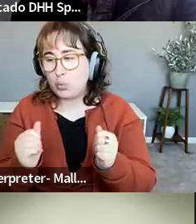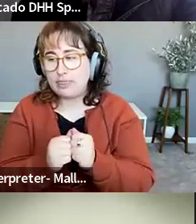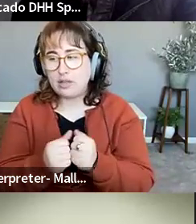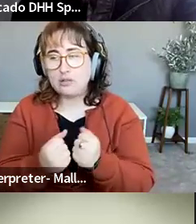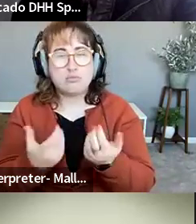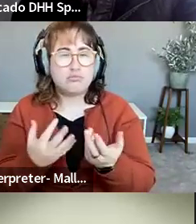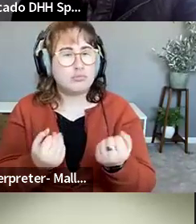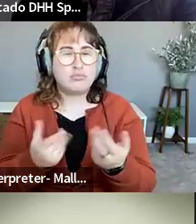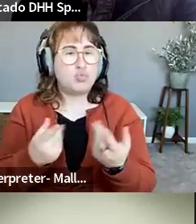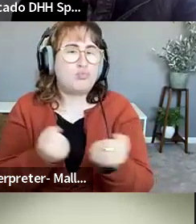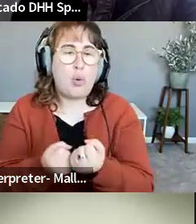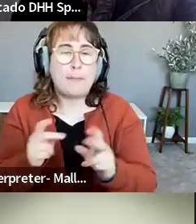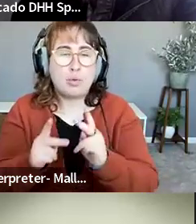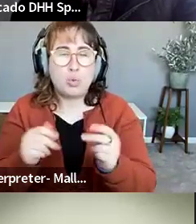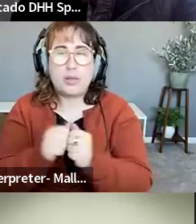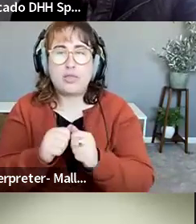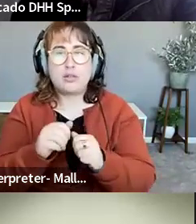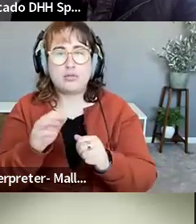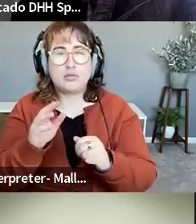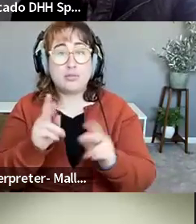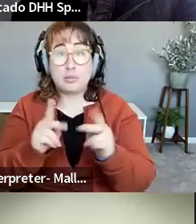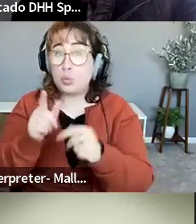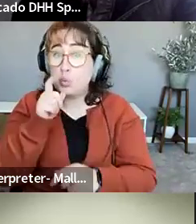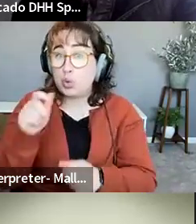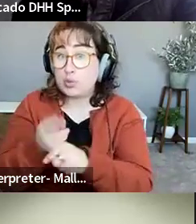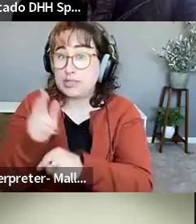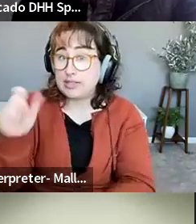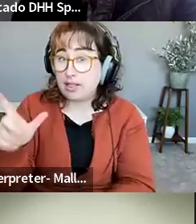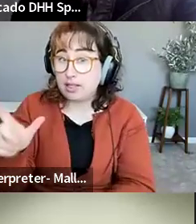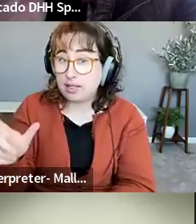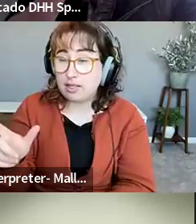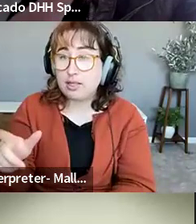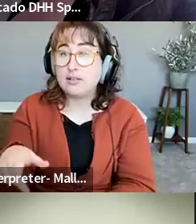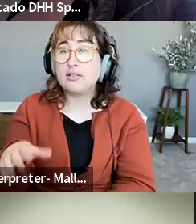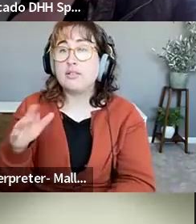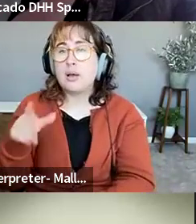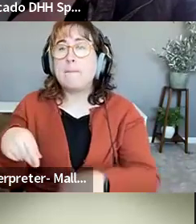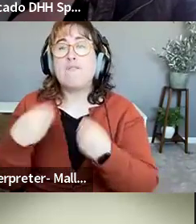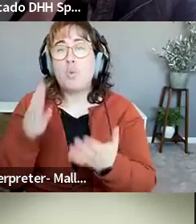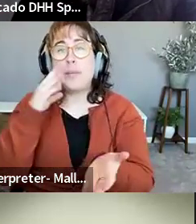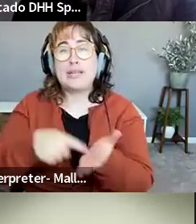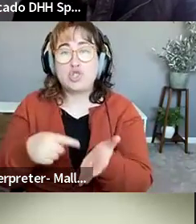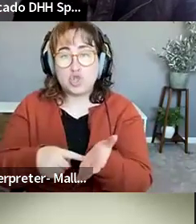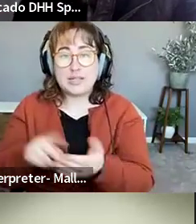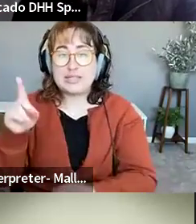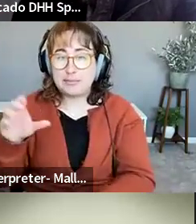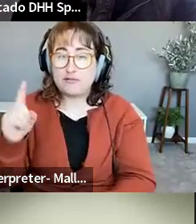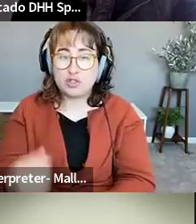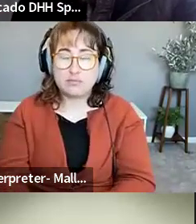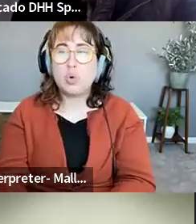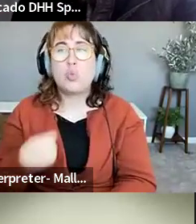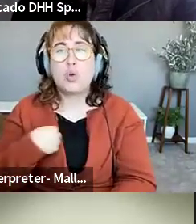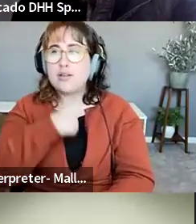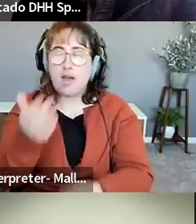support for individuals that utilize American Sign Language. The proposals are going to be due December 1st. We're not